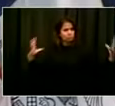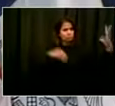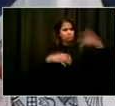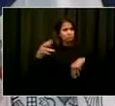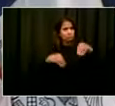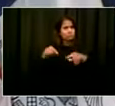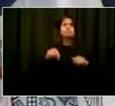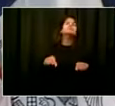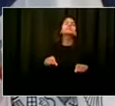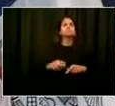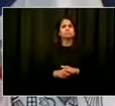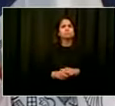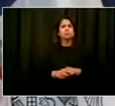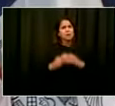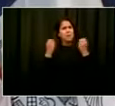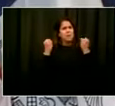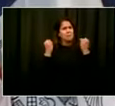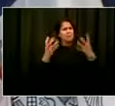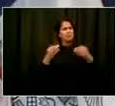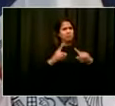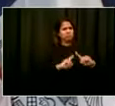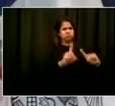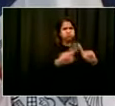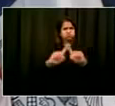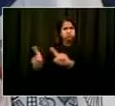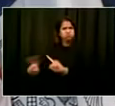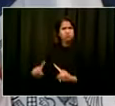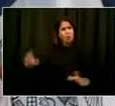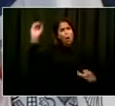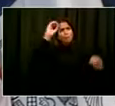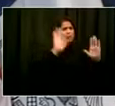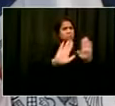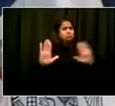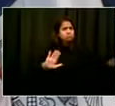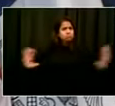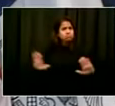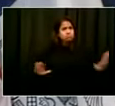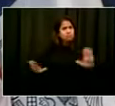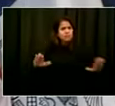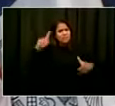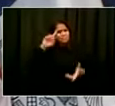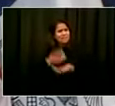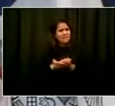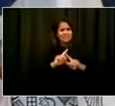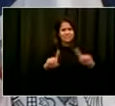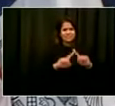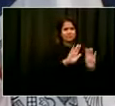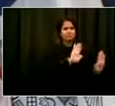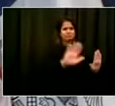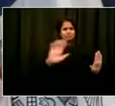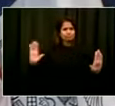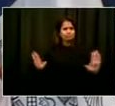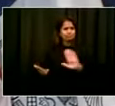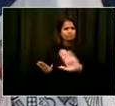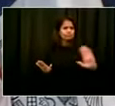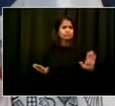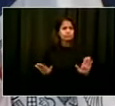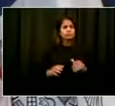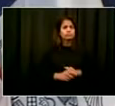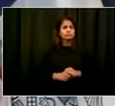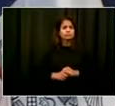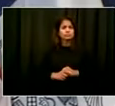going to have police officers that have views across the spectrum, but I also think we've seen overwhelmingly officers leave